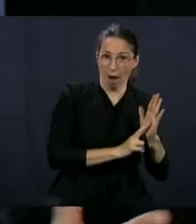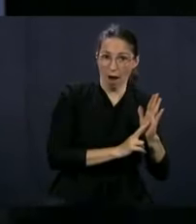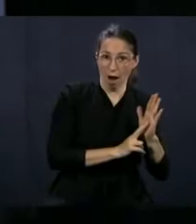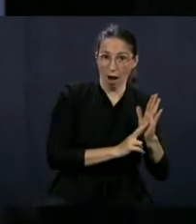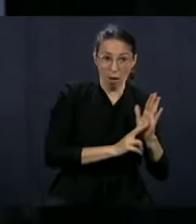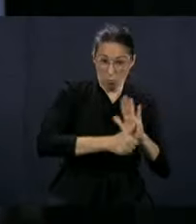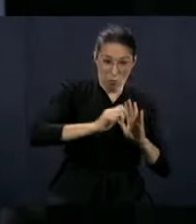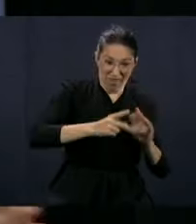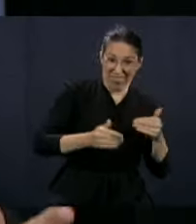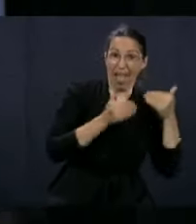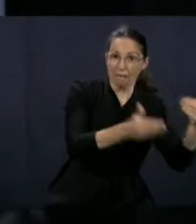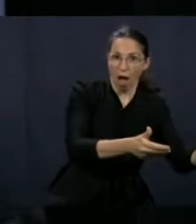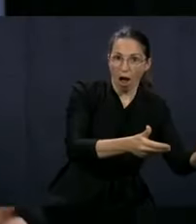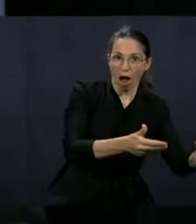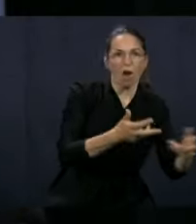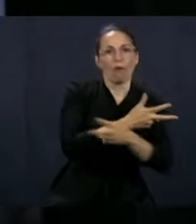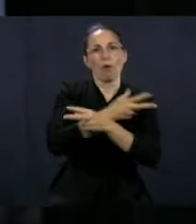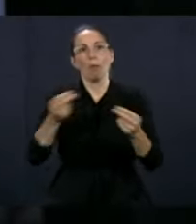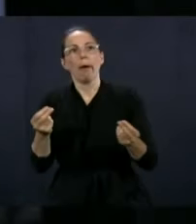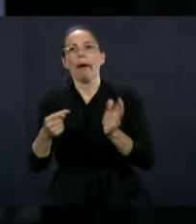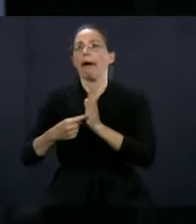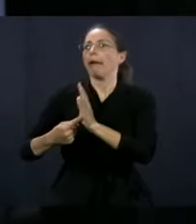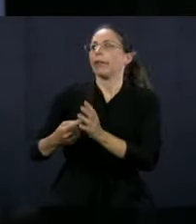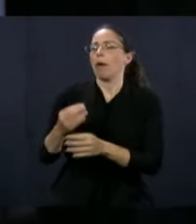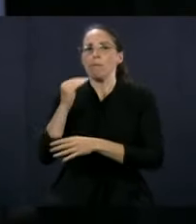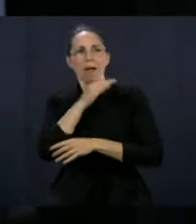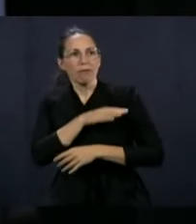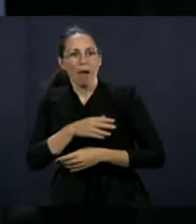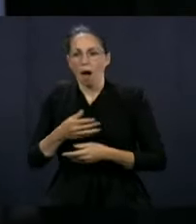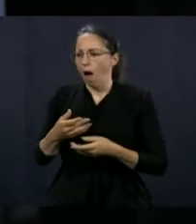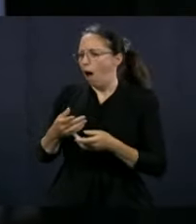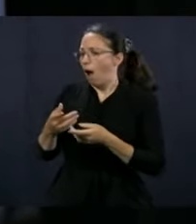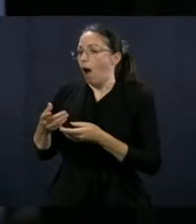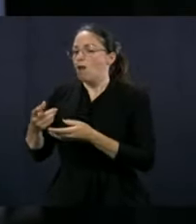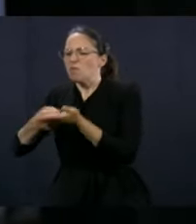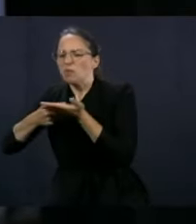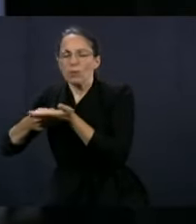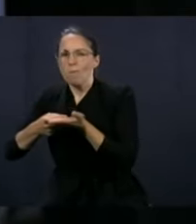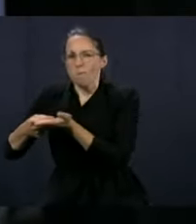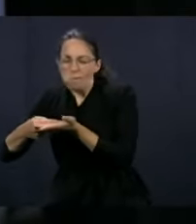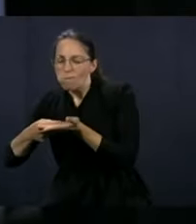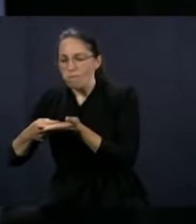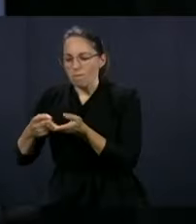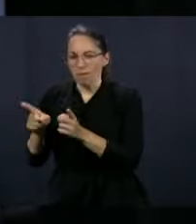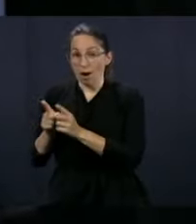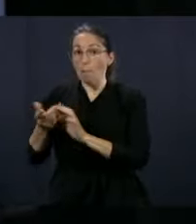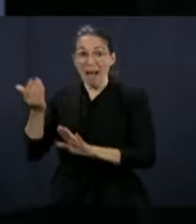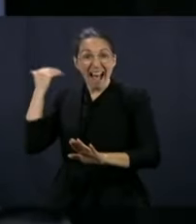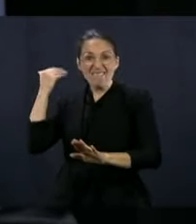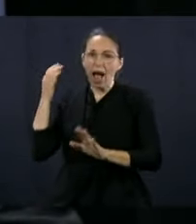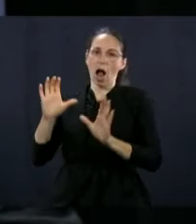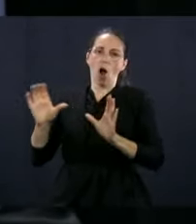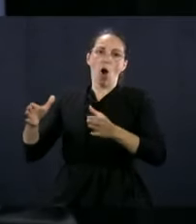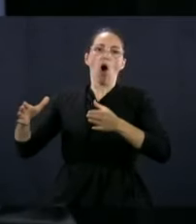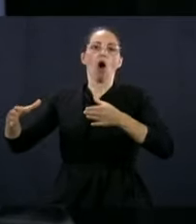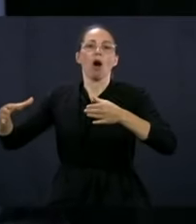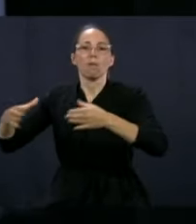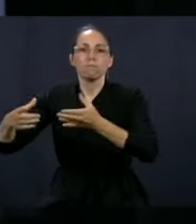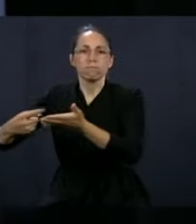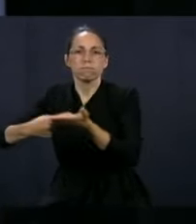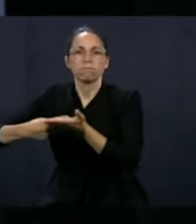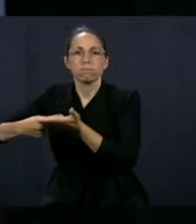can go more quickly without falling into corruption and collusion and all the problems that we saw at the Charbonneau